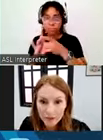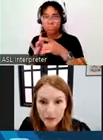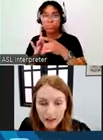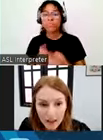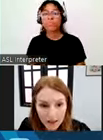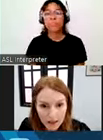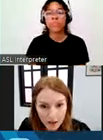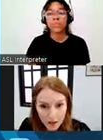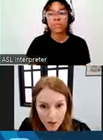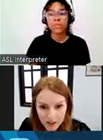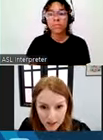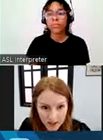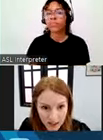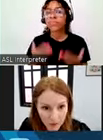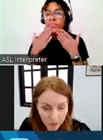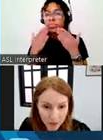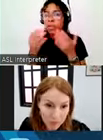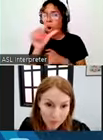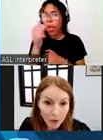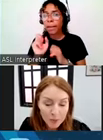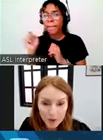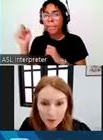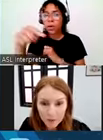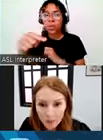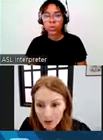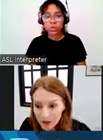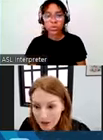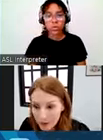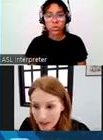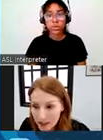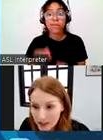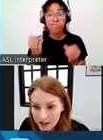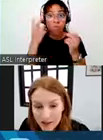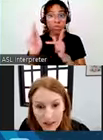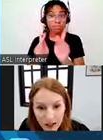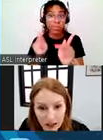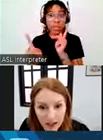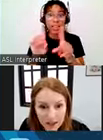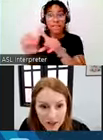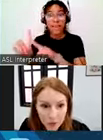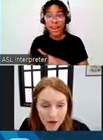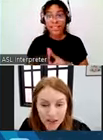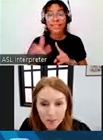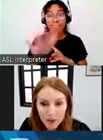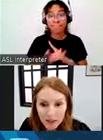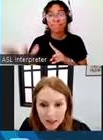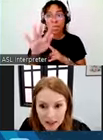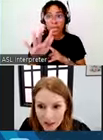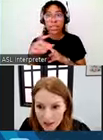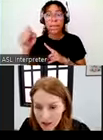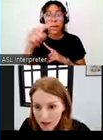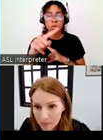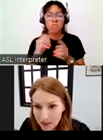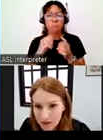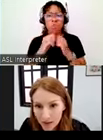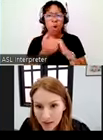you. And then another question that came in from multiple people and locations is around implementation.